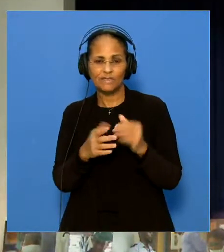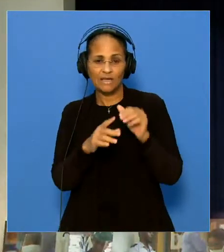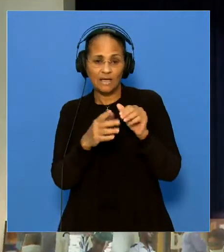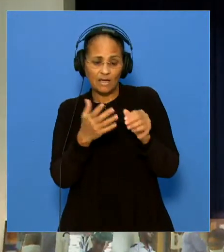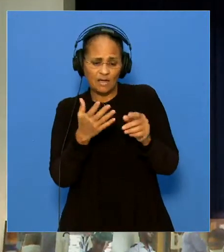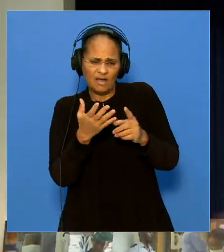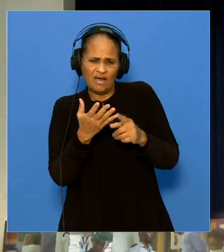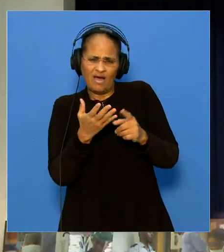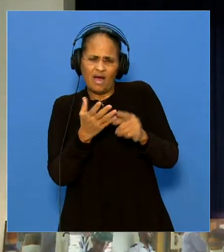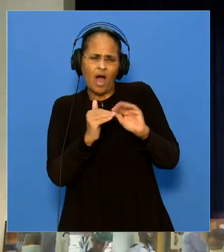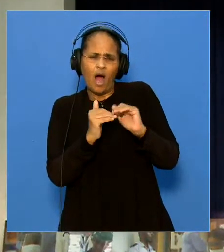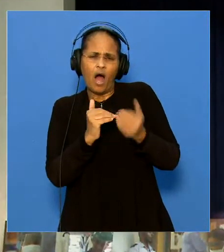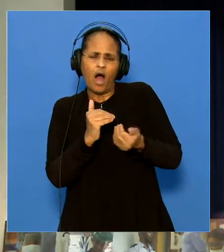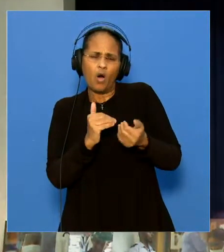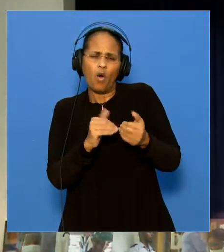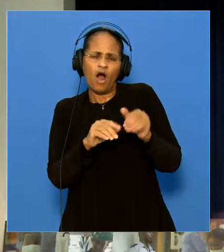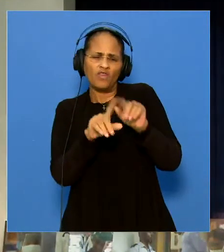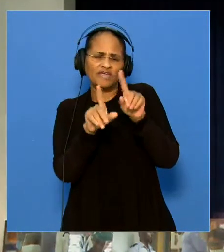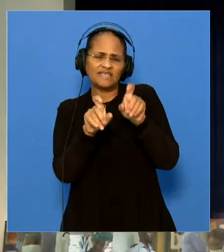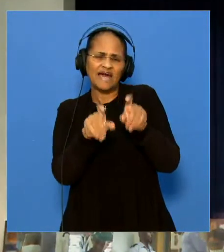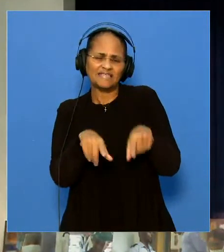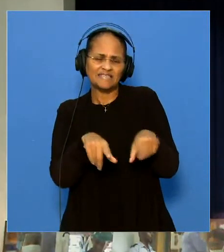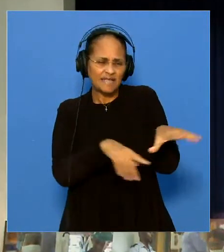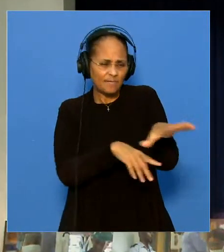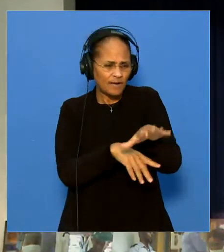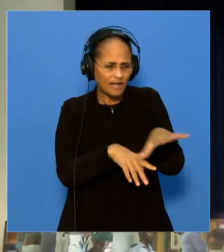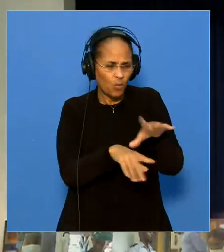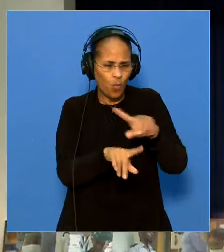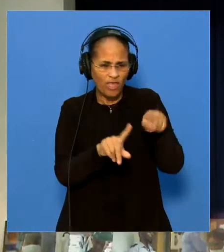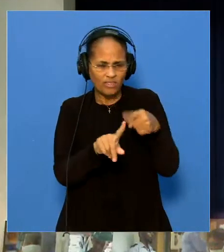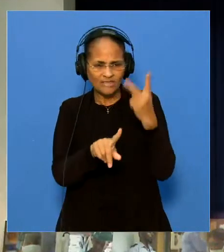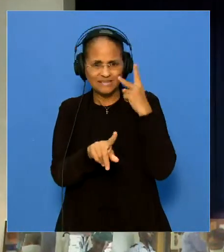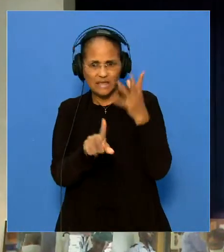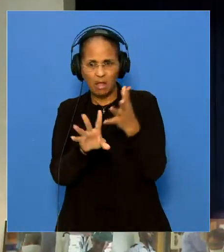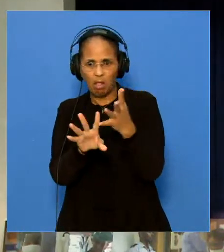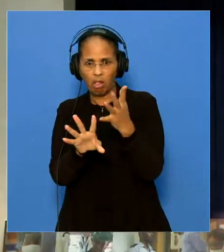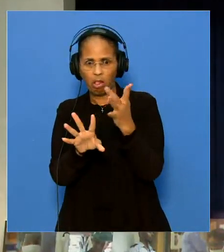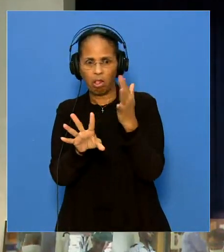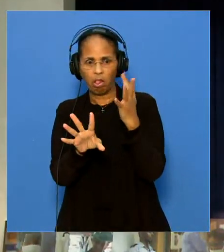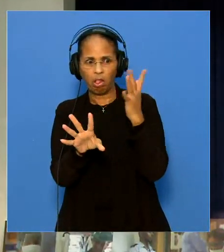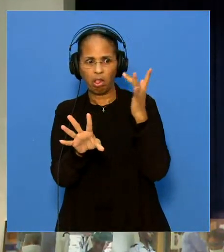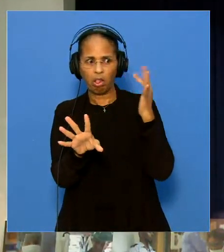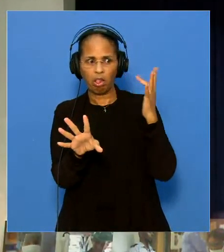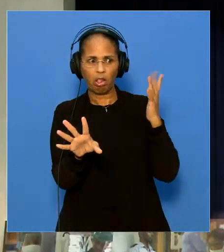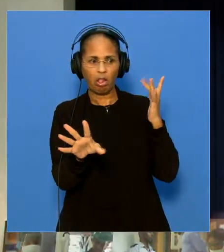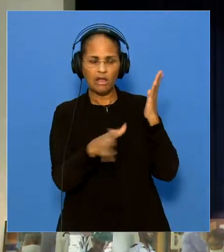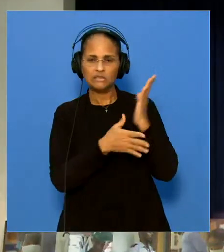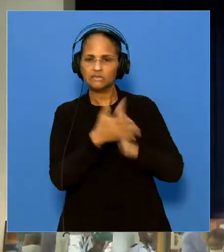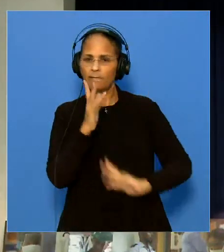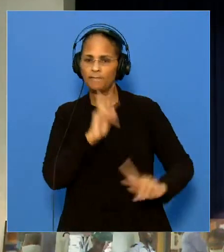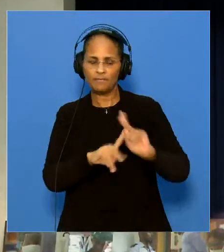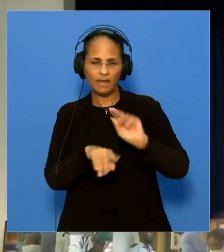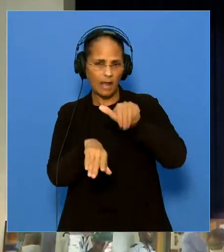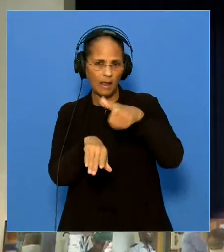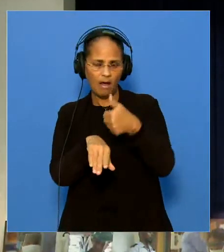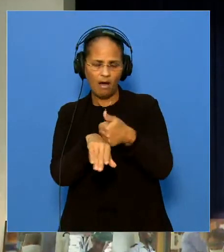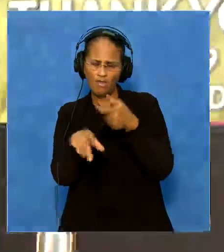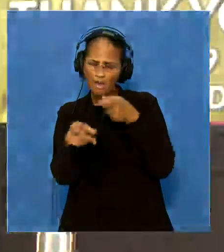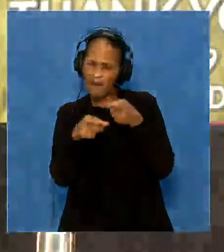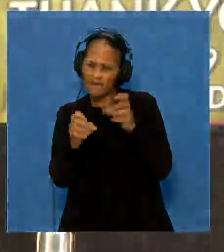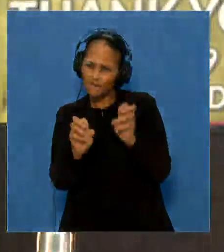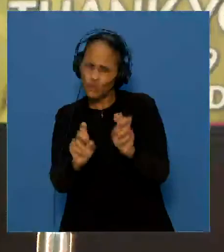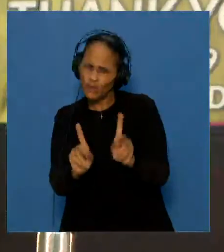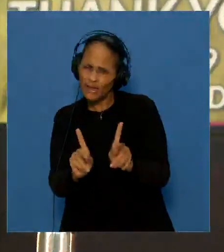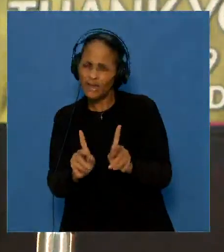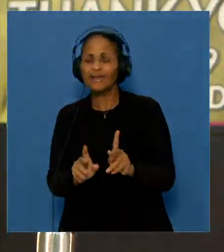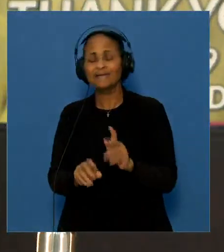testing facilities holding up? We've been hearing of long lines, long queues, some people not getting appointments. Are they managing okay?